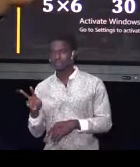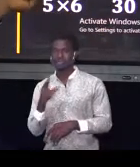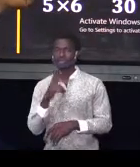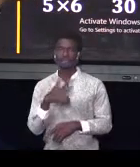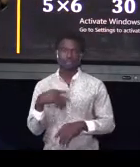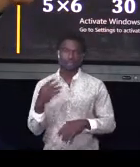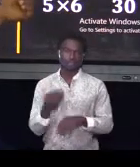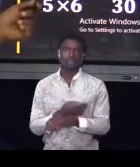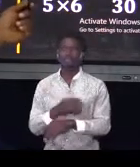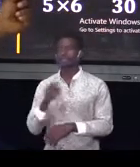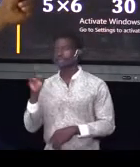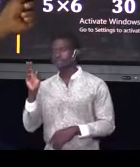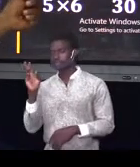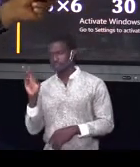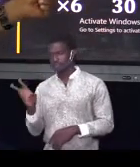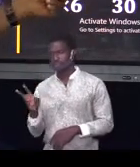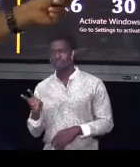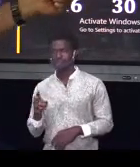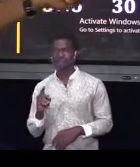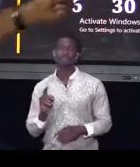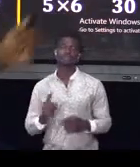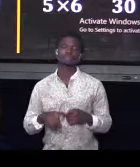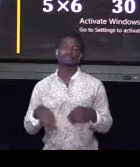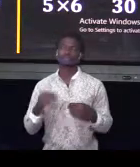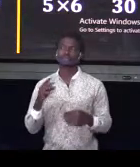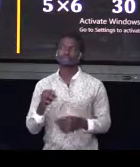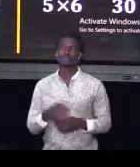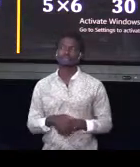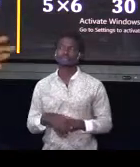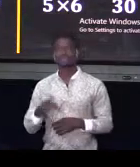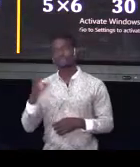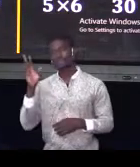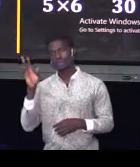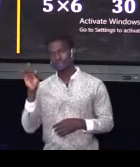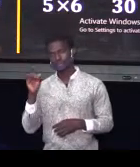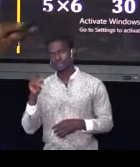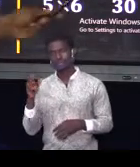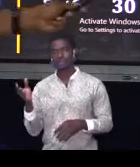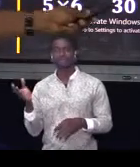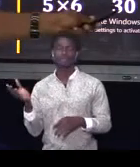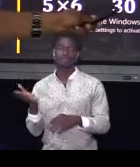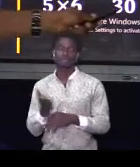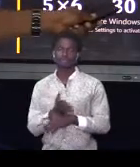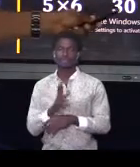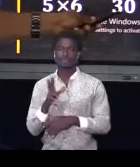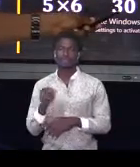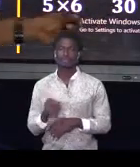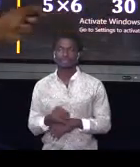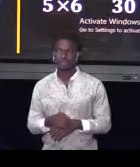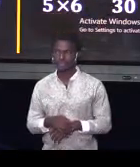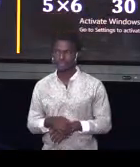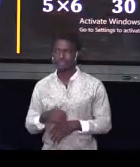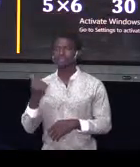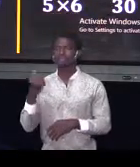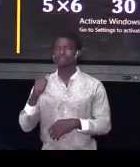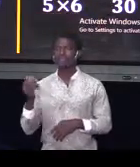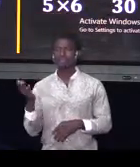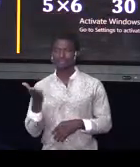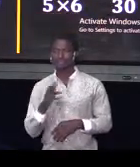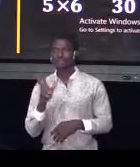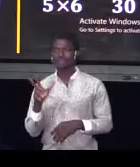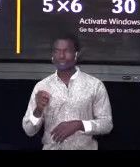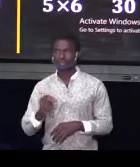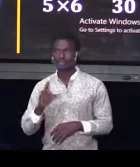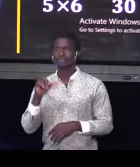one on top by 6 as well. 3 times 6 gives me 18. Now it's easy to compare. 18 out of 30, 10 out